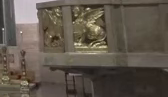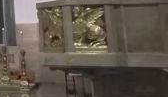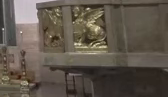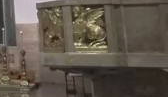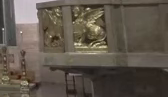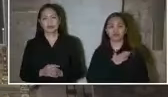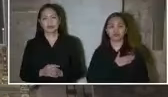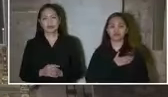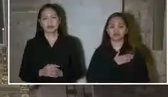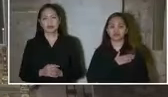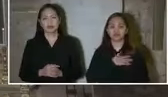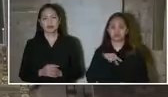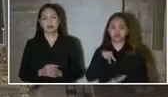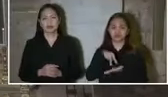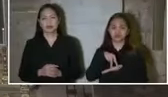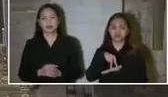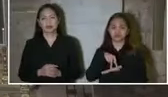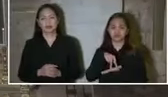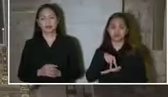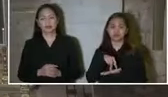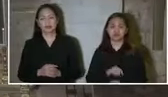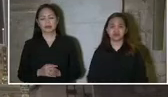Please stand.